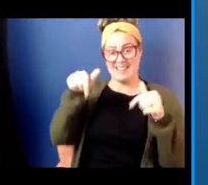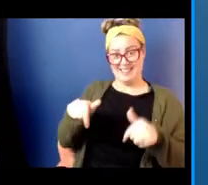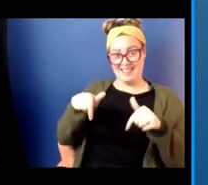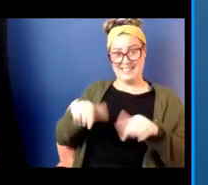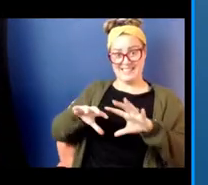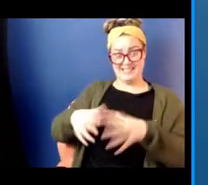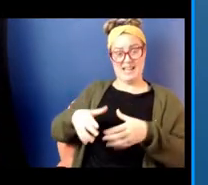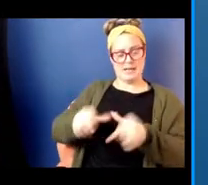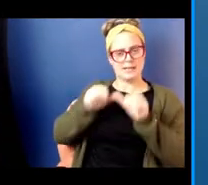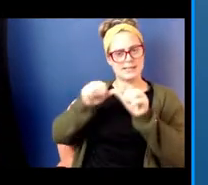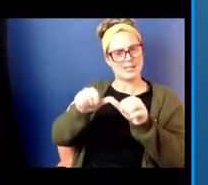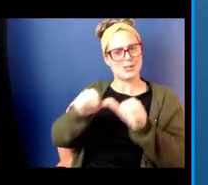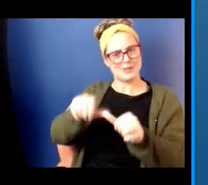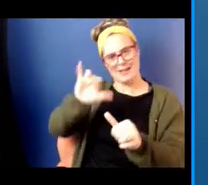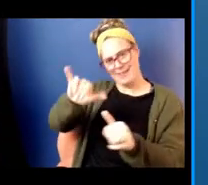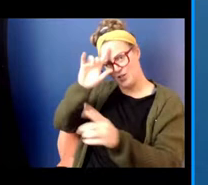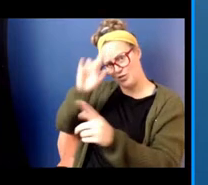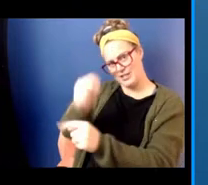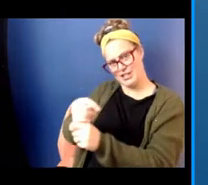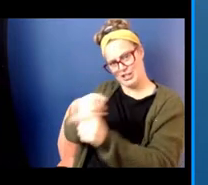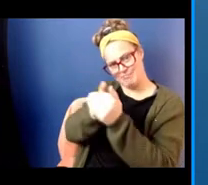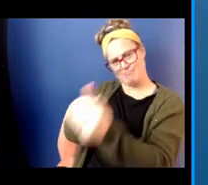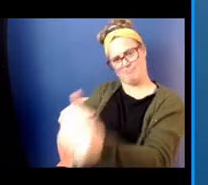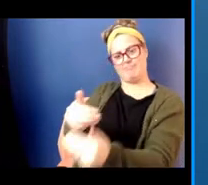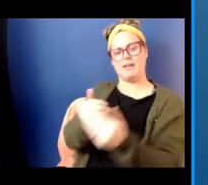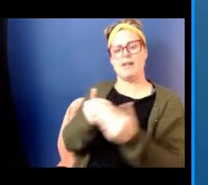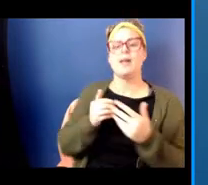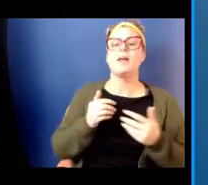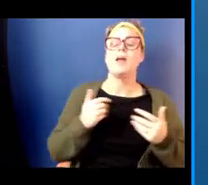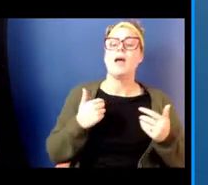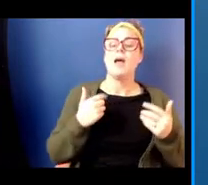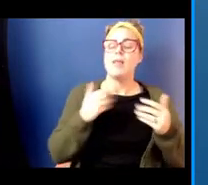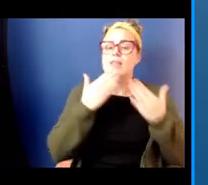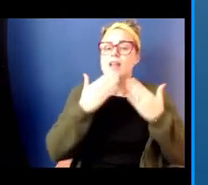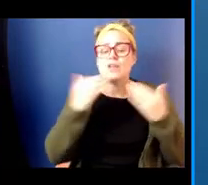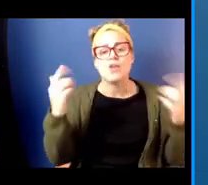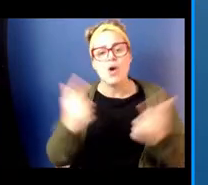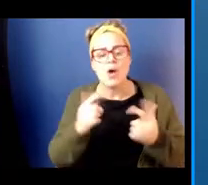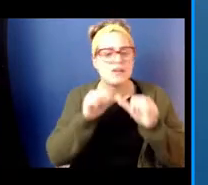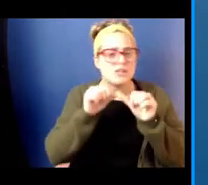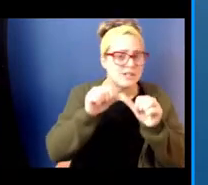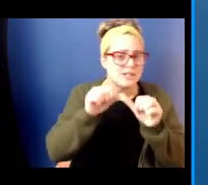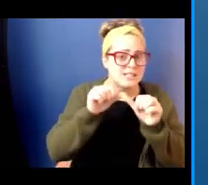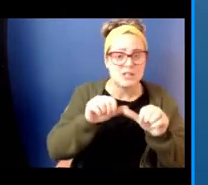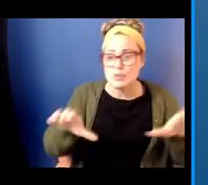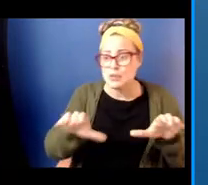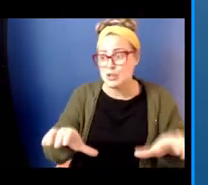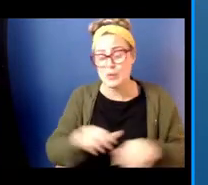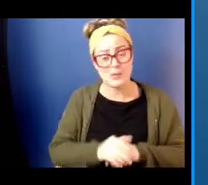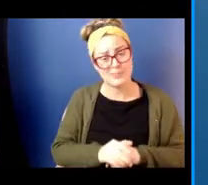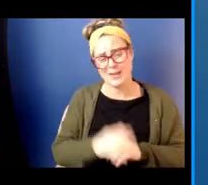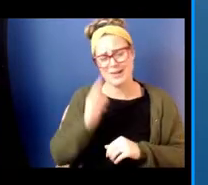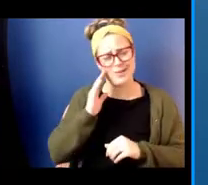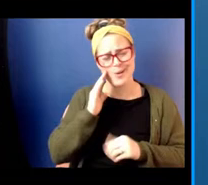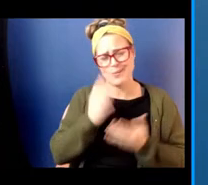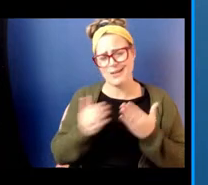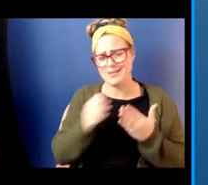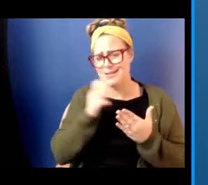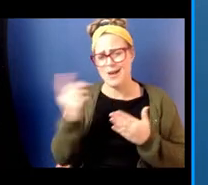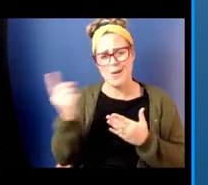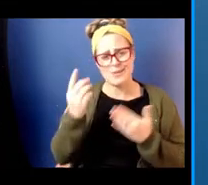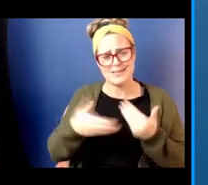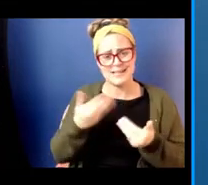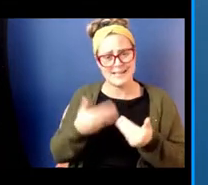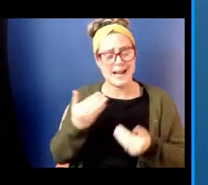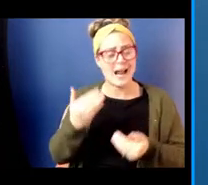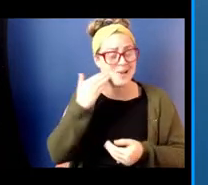will do I know that these things are not always easy I know that they're tough but I know that if anybody can